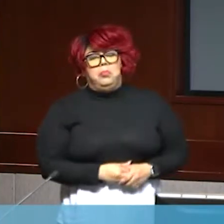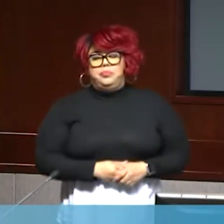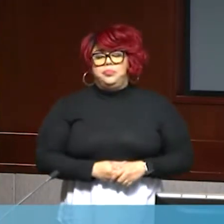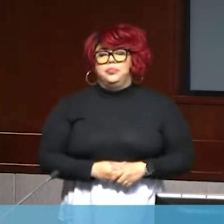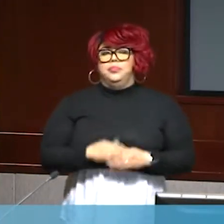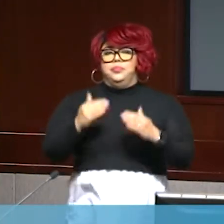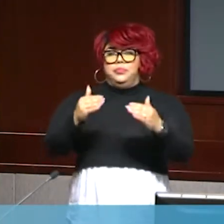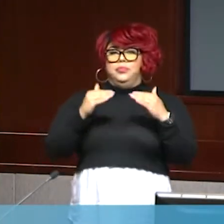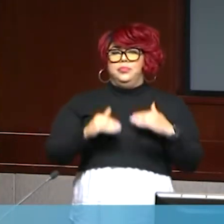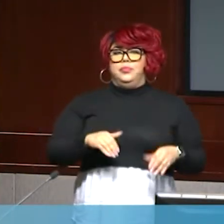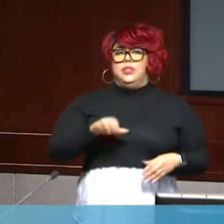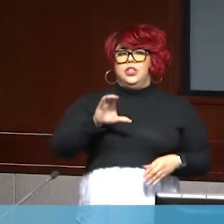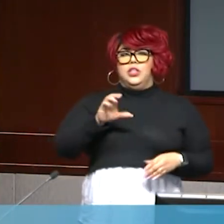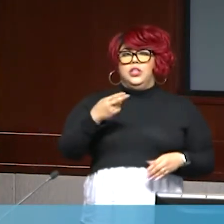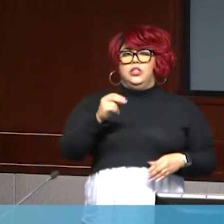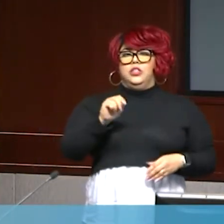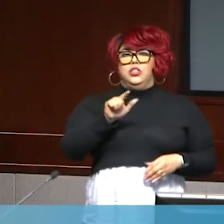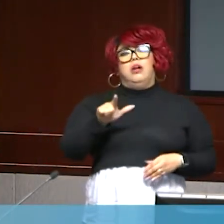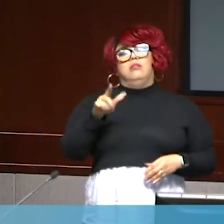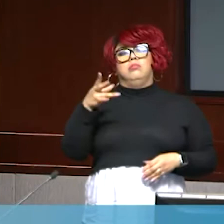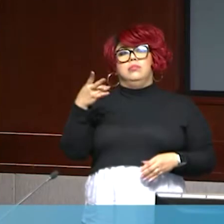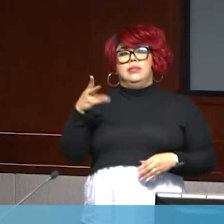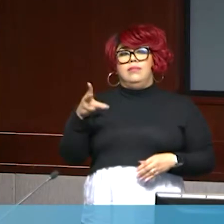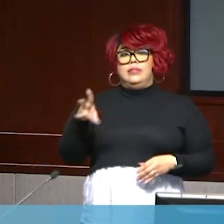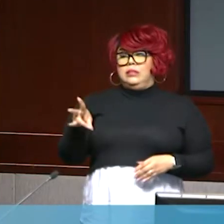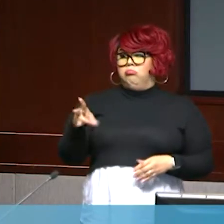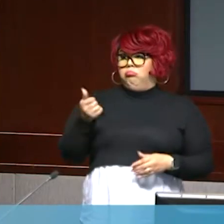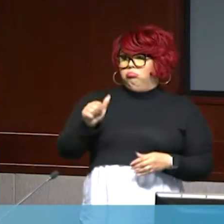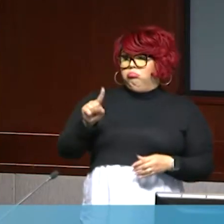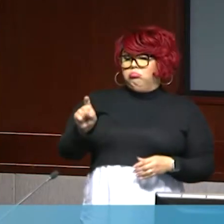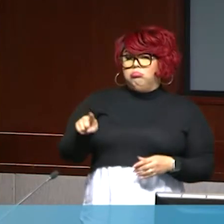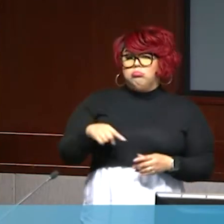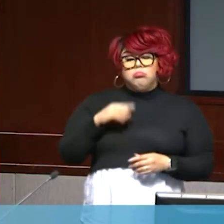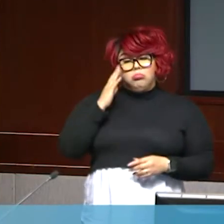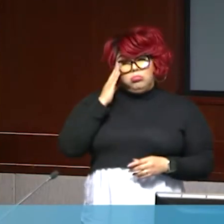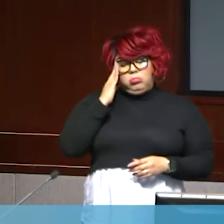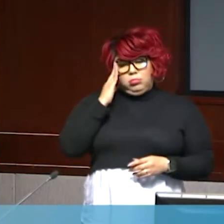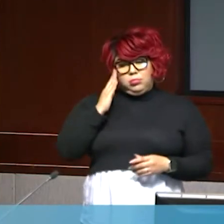Your next outlet is Channel 17. Anyone on the line with questions?